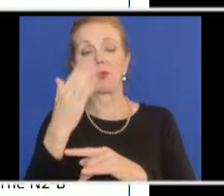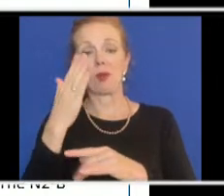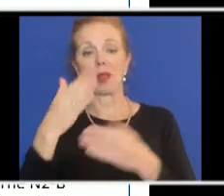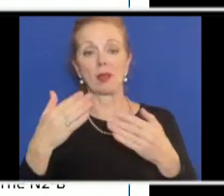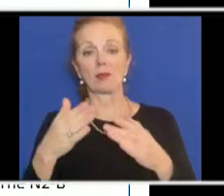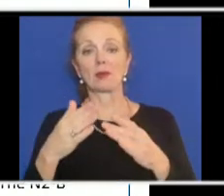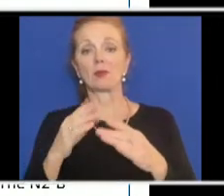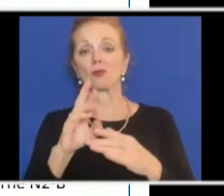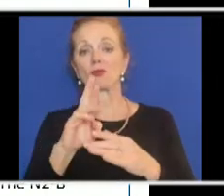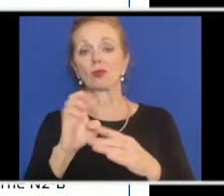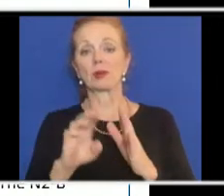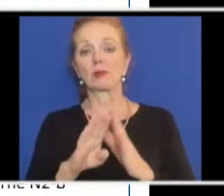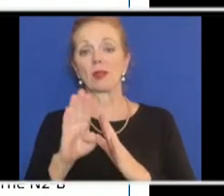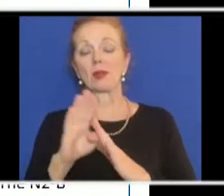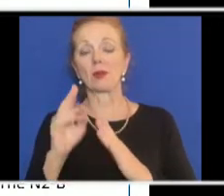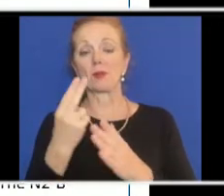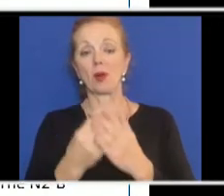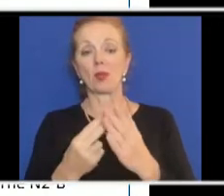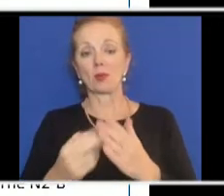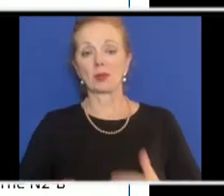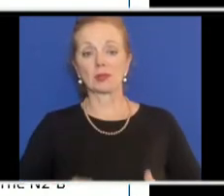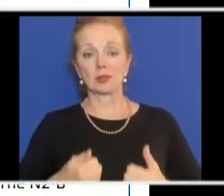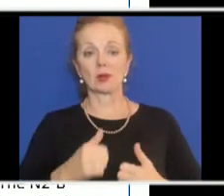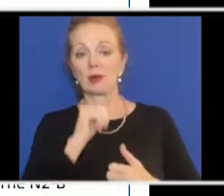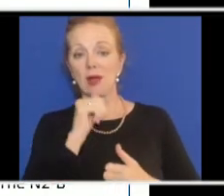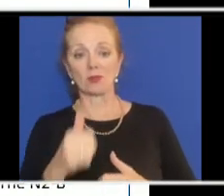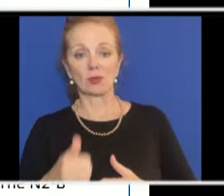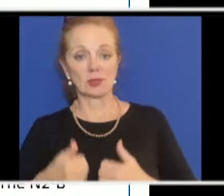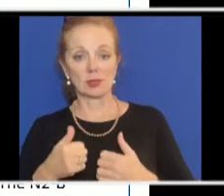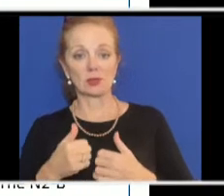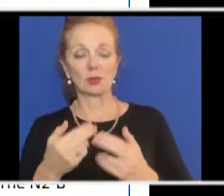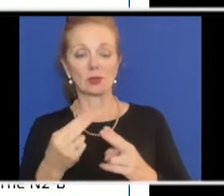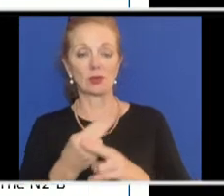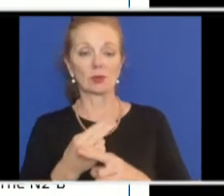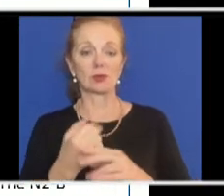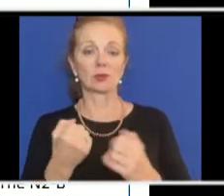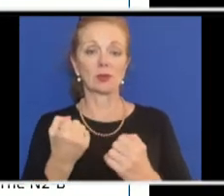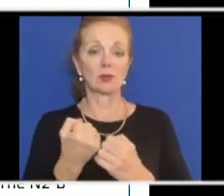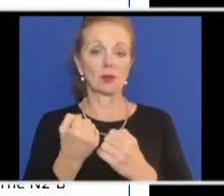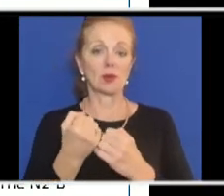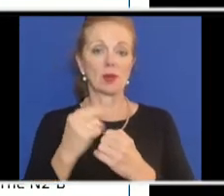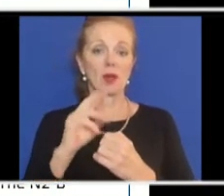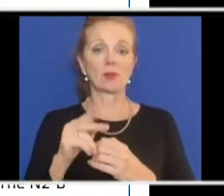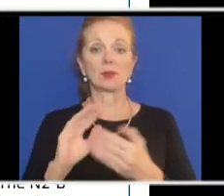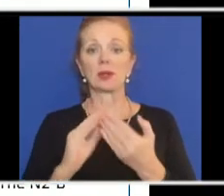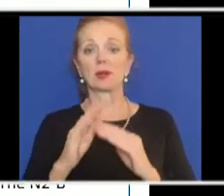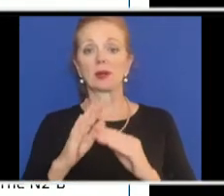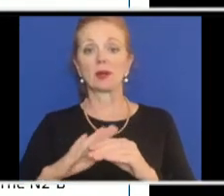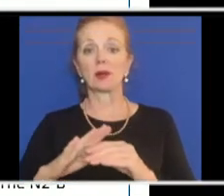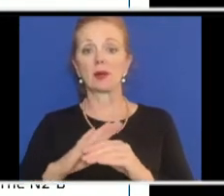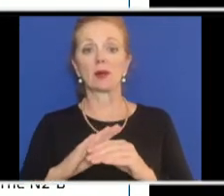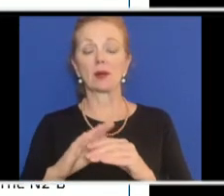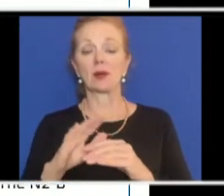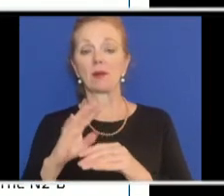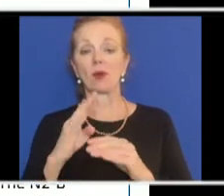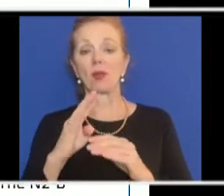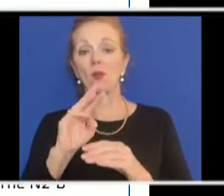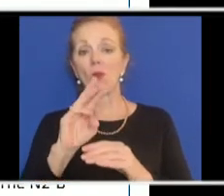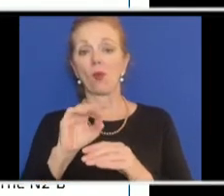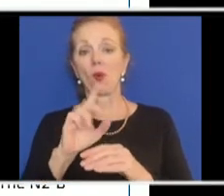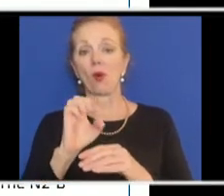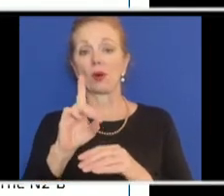Redevelopment of the site with both residential and non-residential uses that support the Uptown area as well as the fourth ward neighborhood